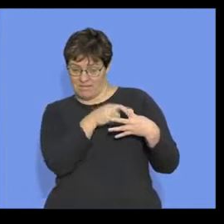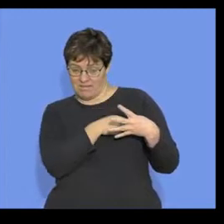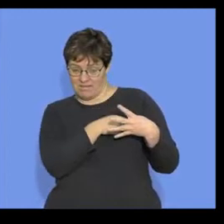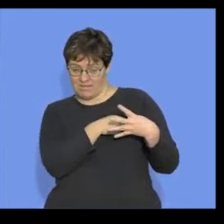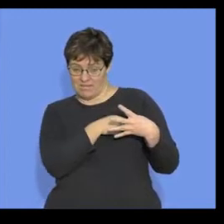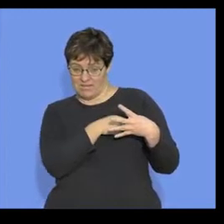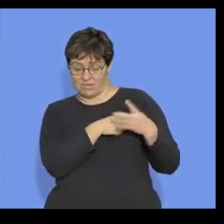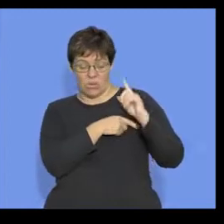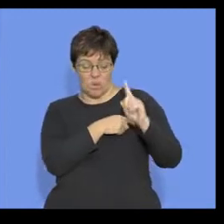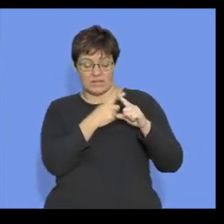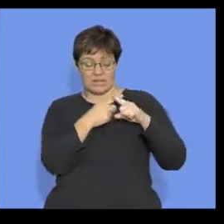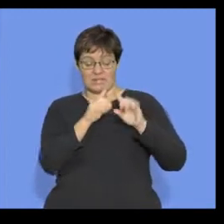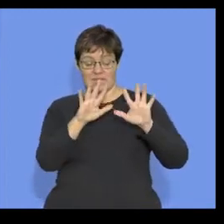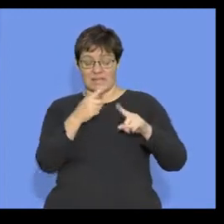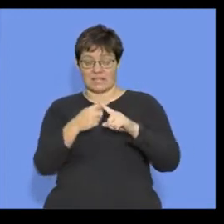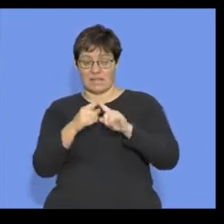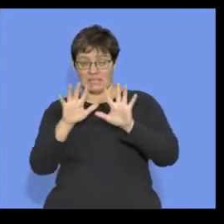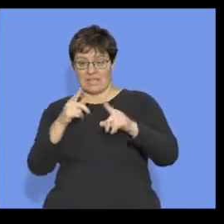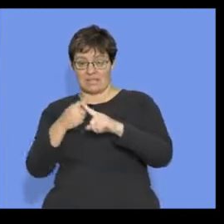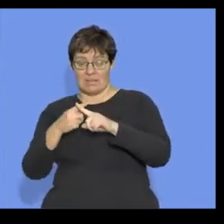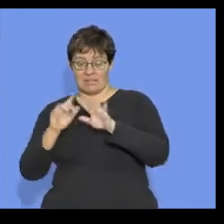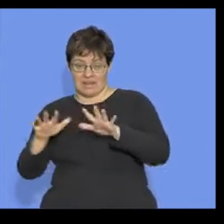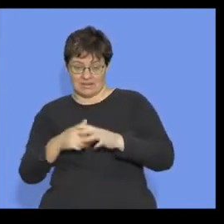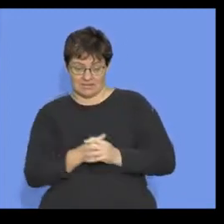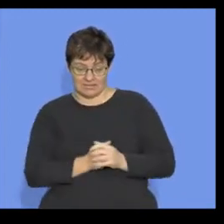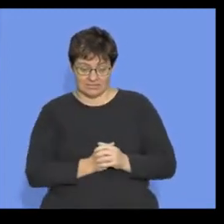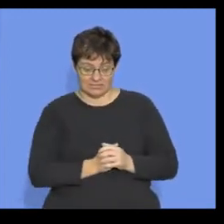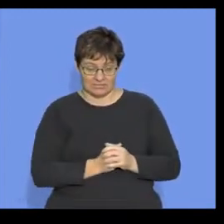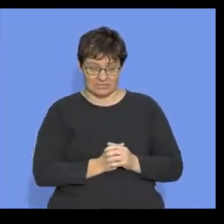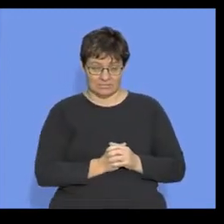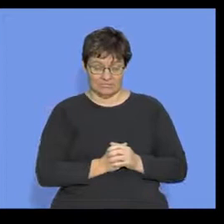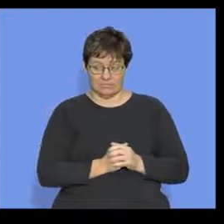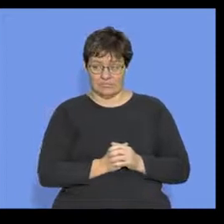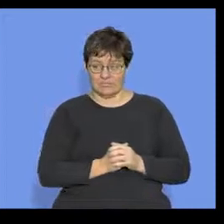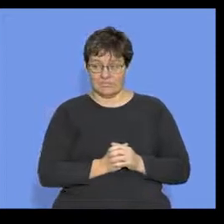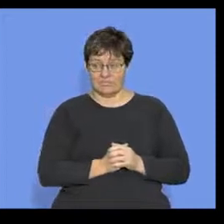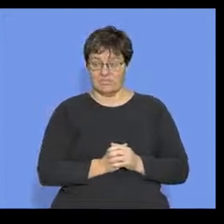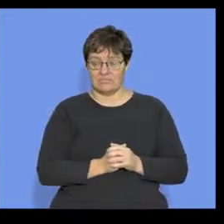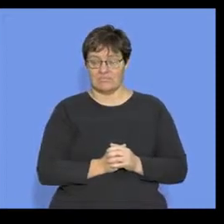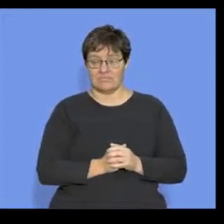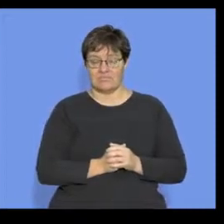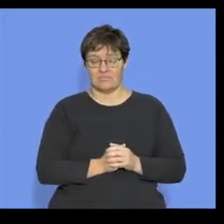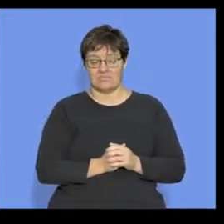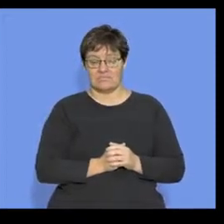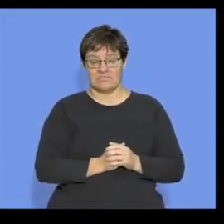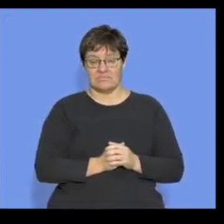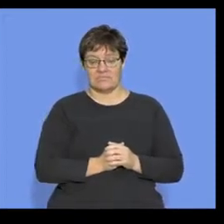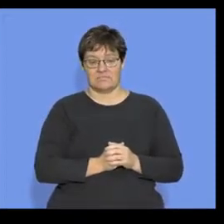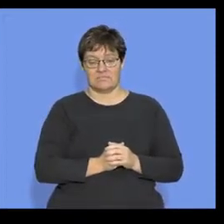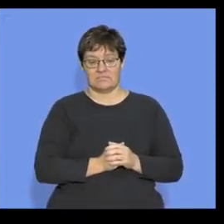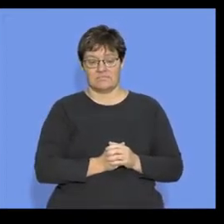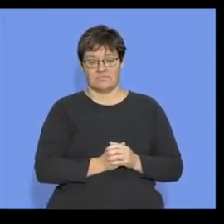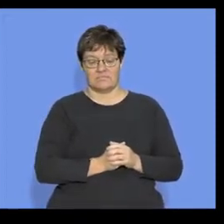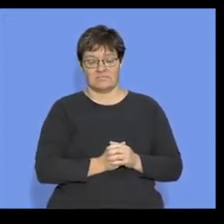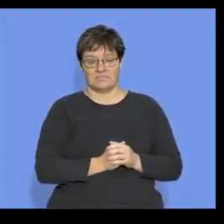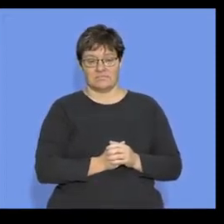allowed. Are we together? If 8 is in the first place, the numbers of ways of arranging other three